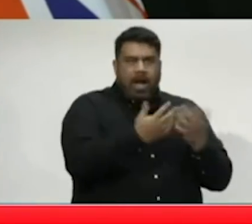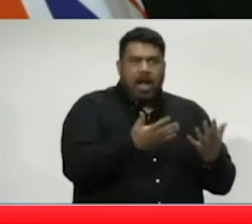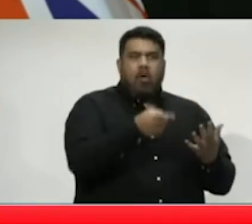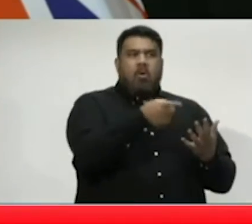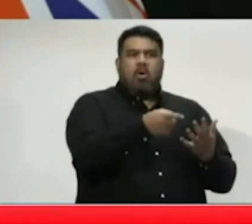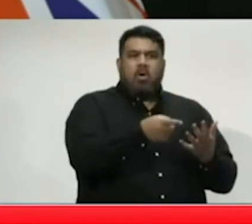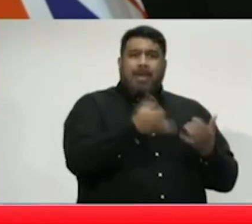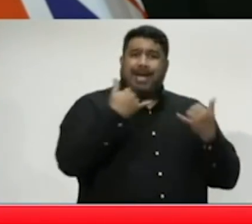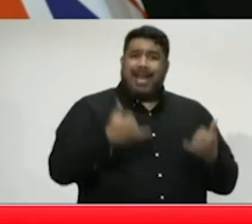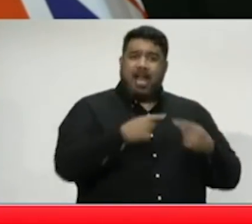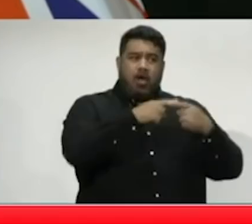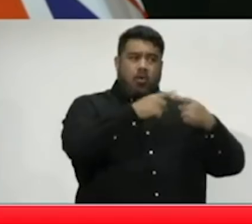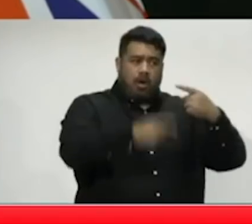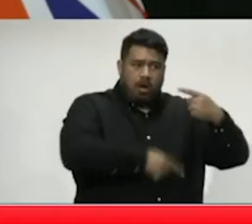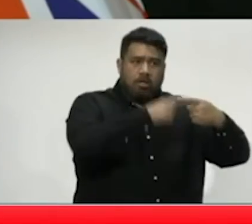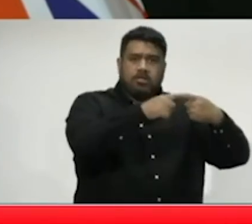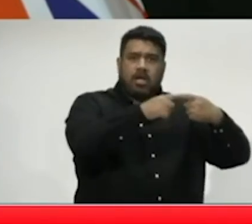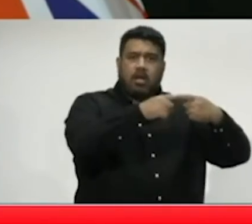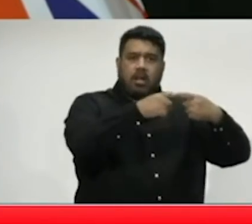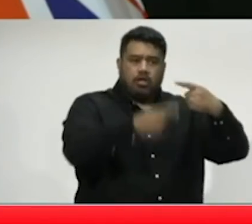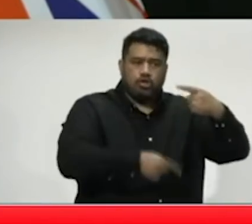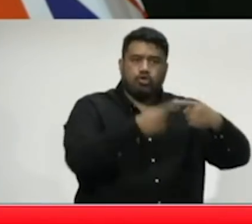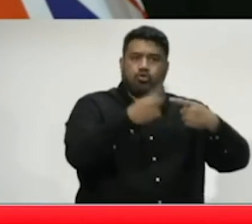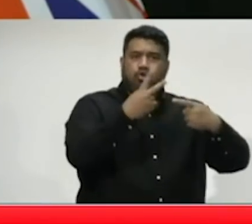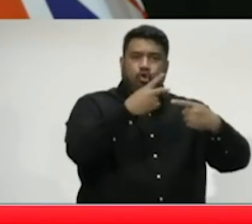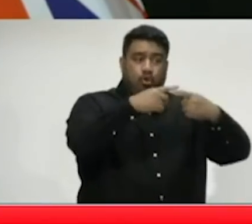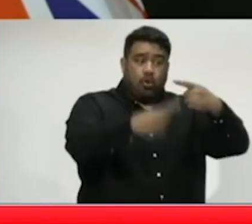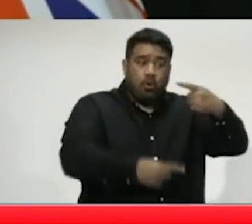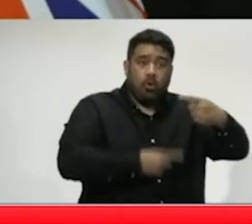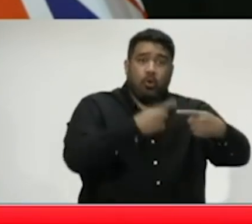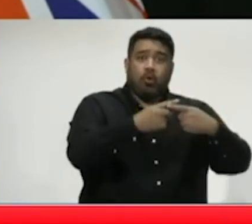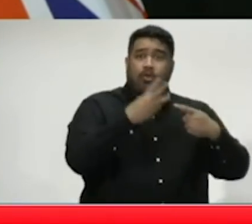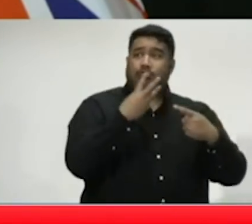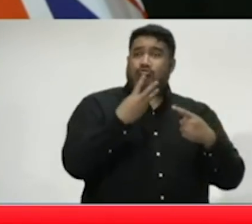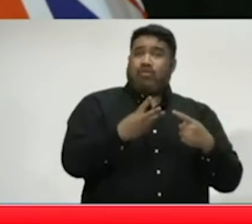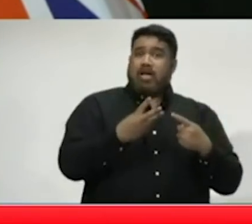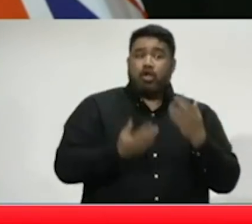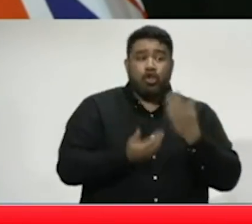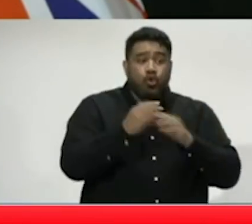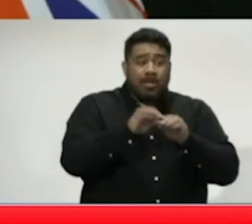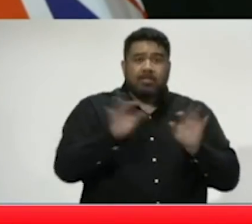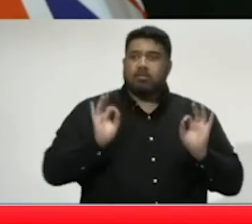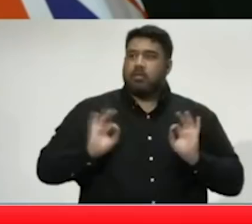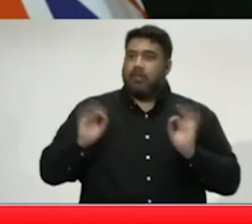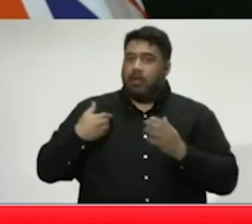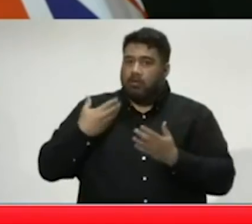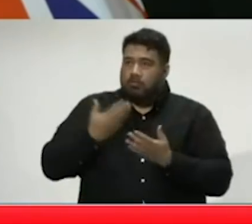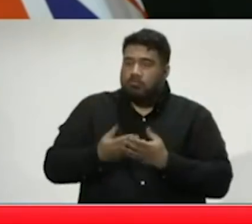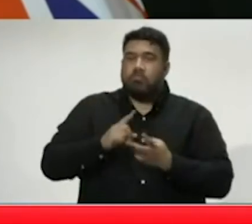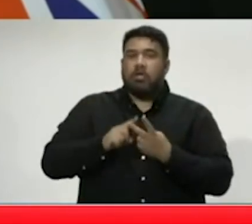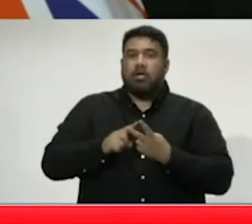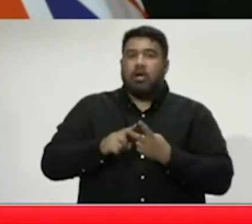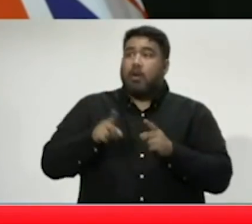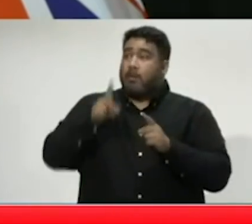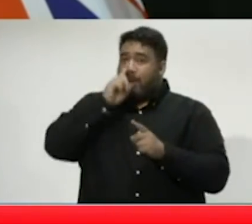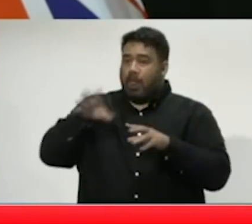community transmission recorded in New Zealand. We have not seen any new clusters emerge for more than a month. This gives us